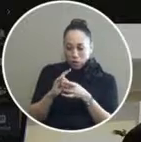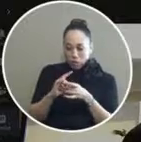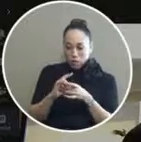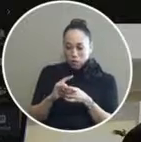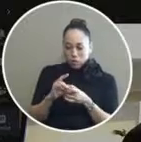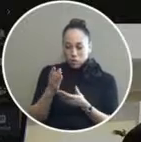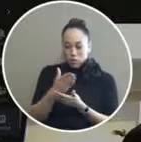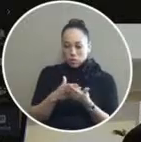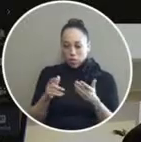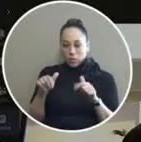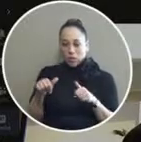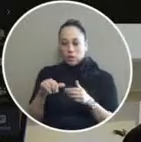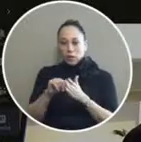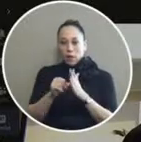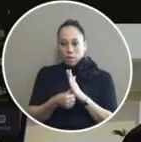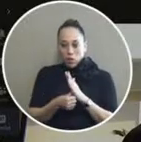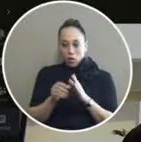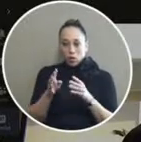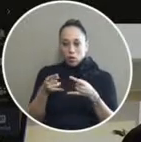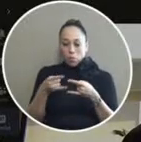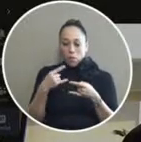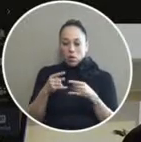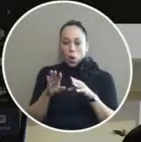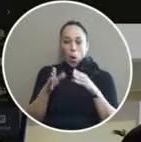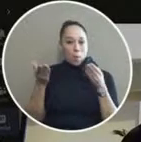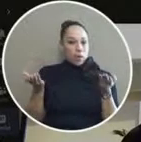this enforcement when the bars open up?